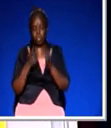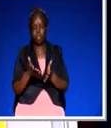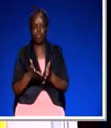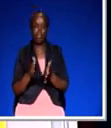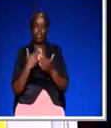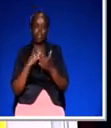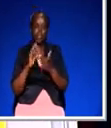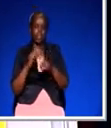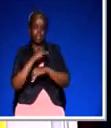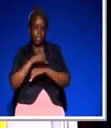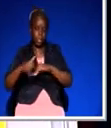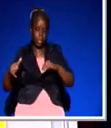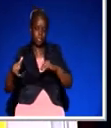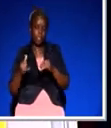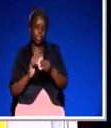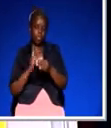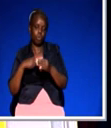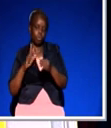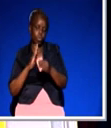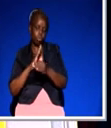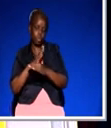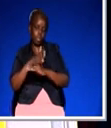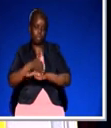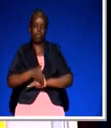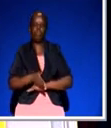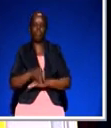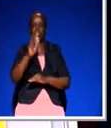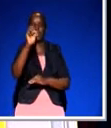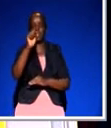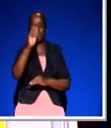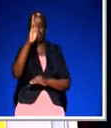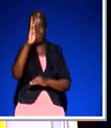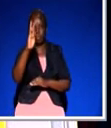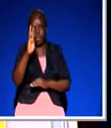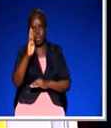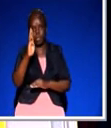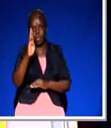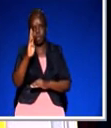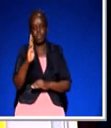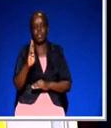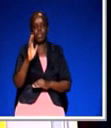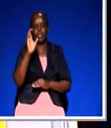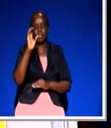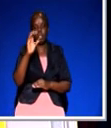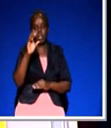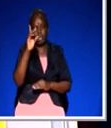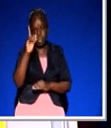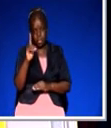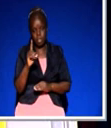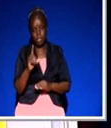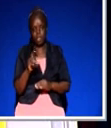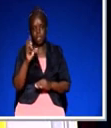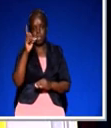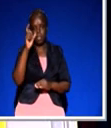here that cuts line AB and line CD. That line